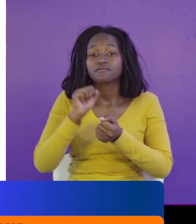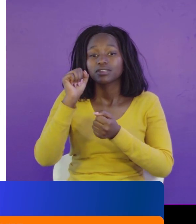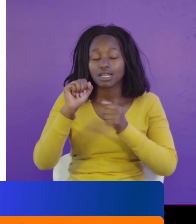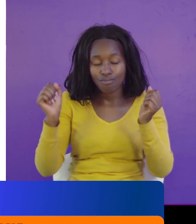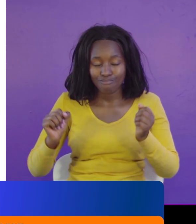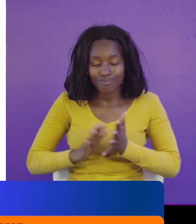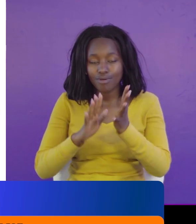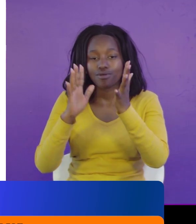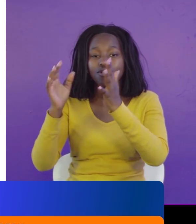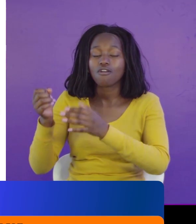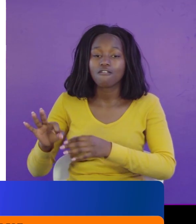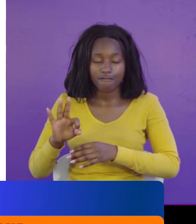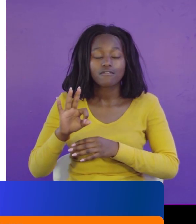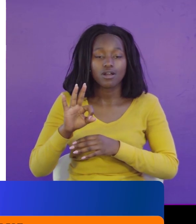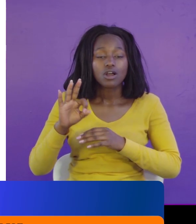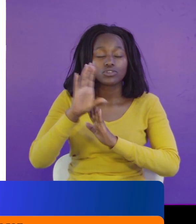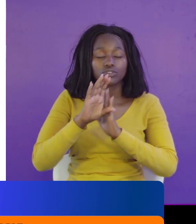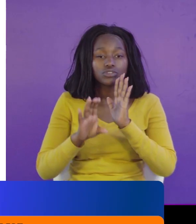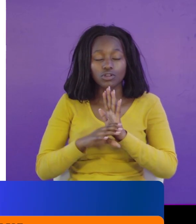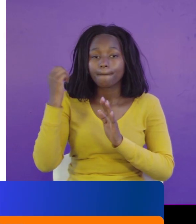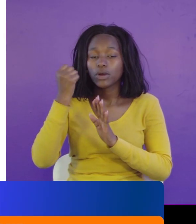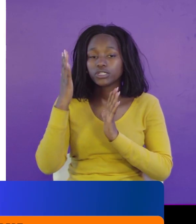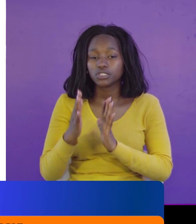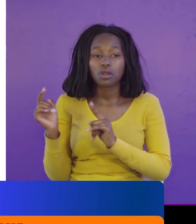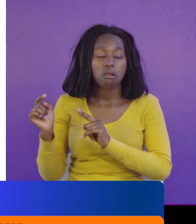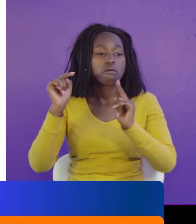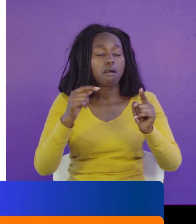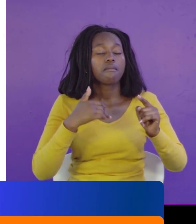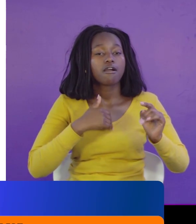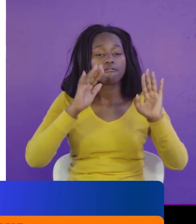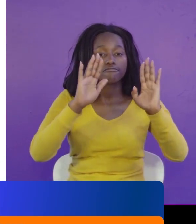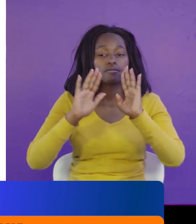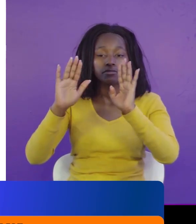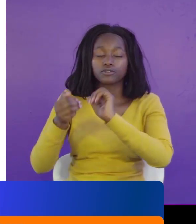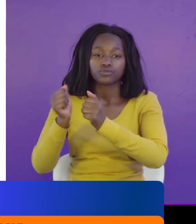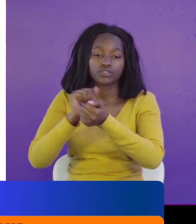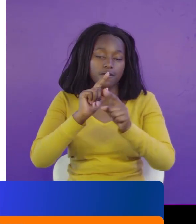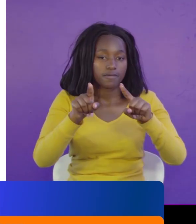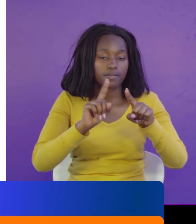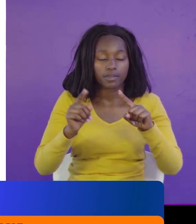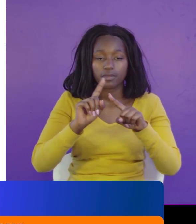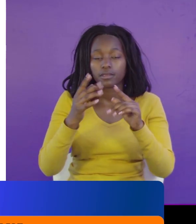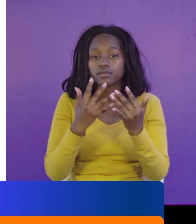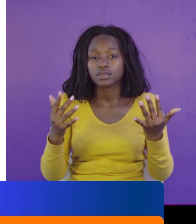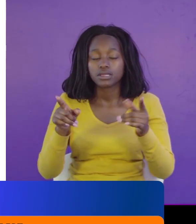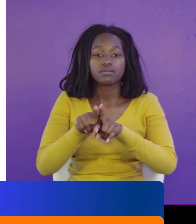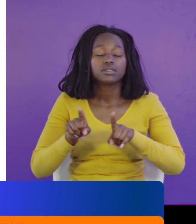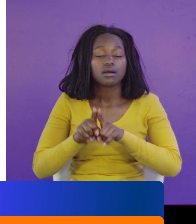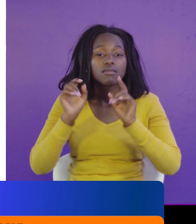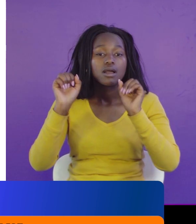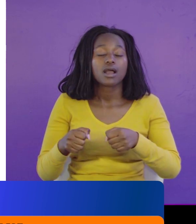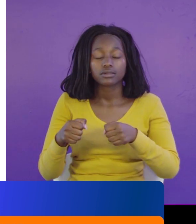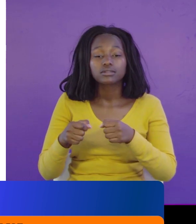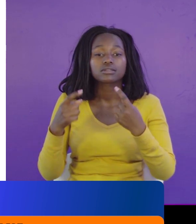politicians revived the campaign to amend the Charter, rekindling previous failed